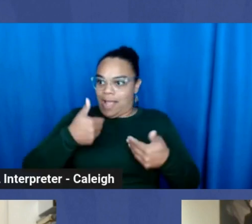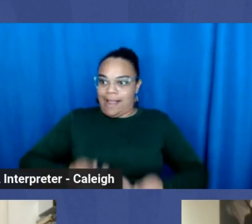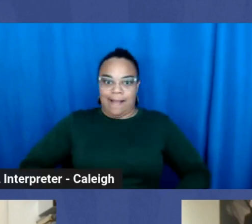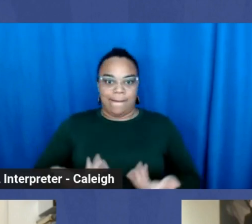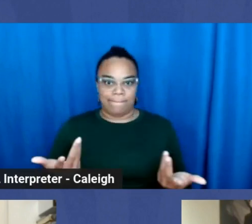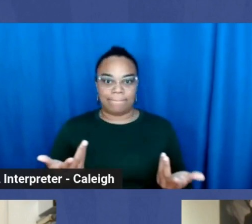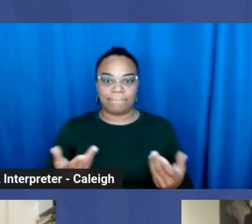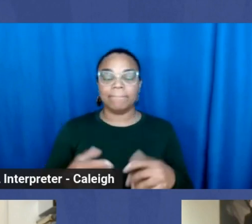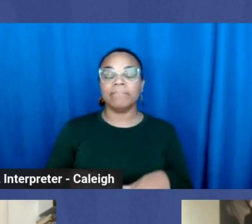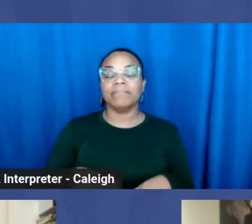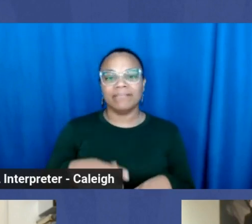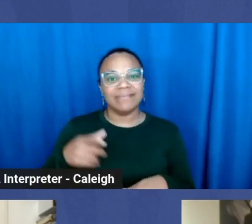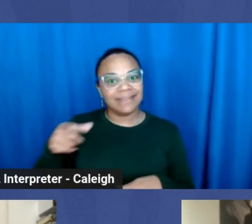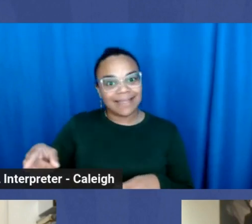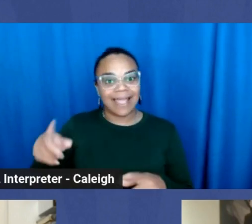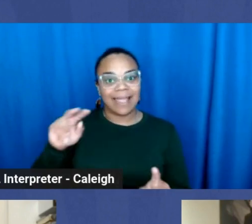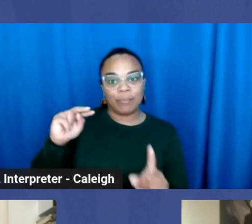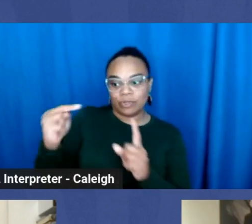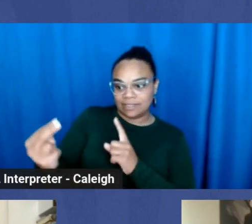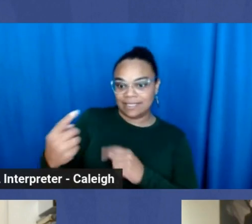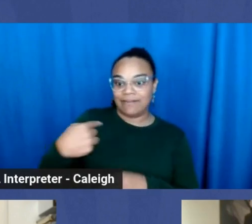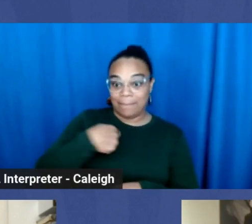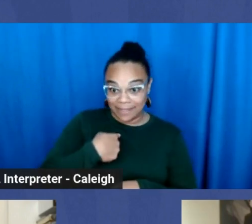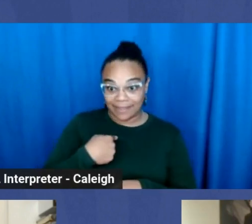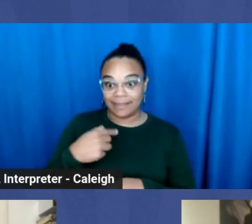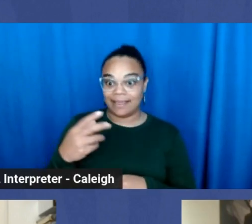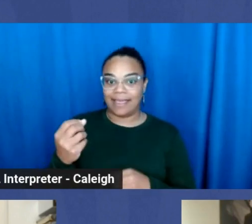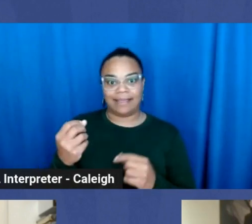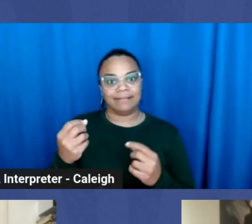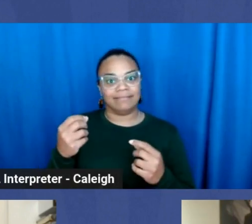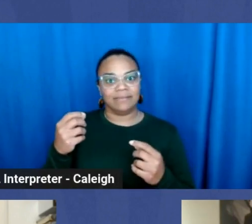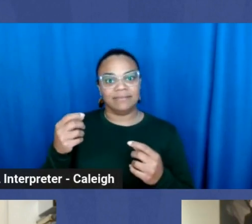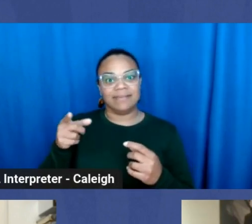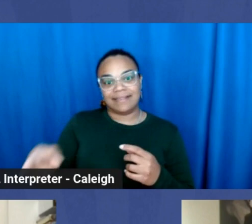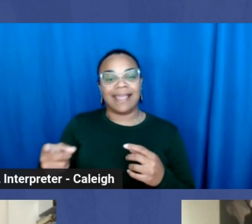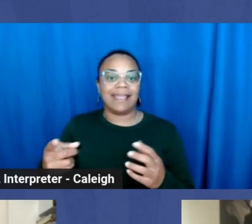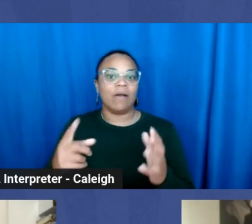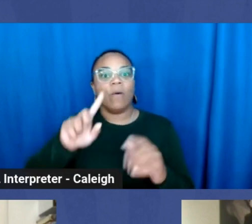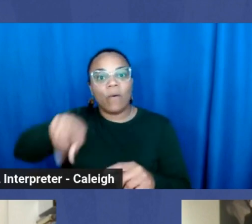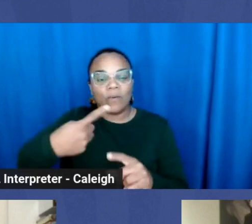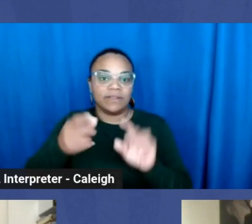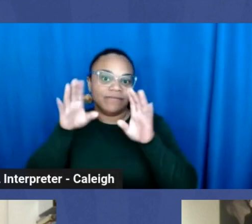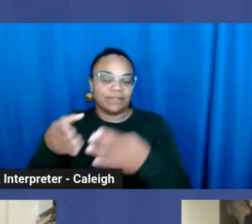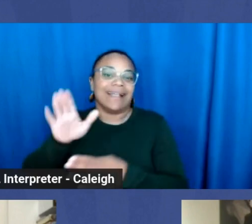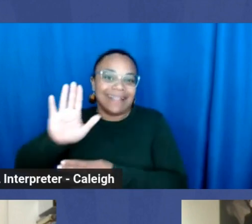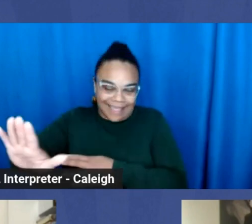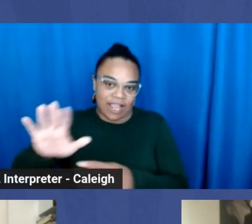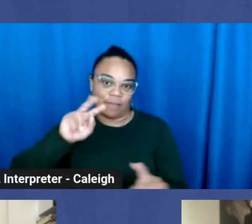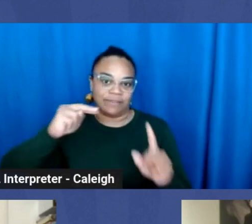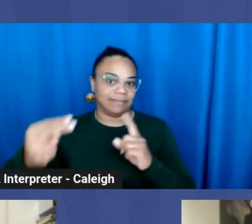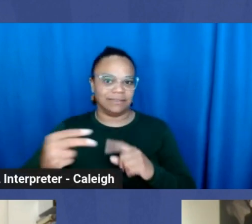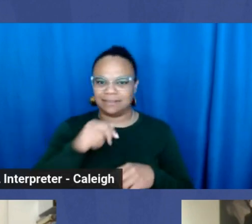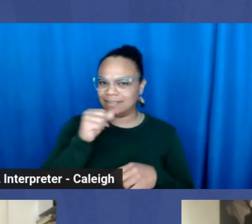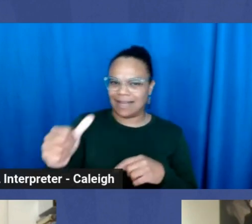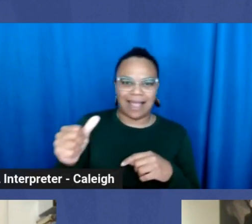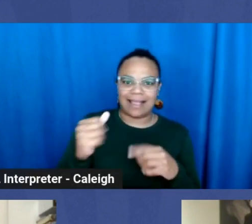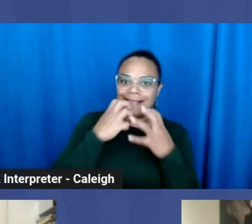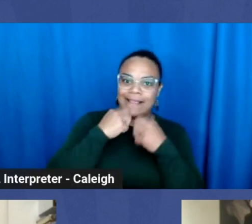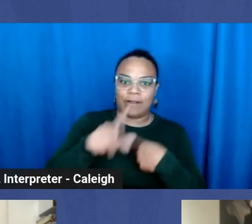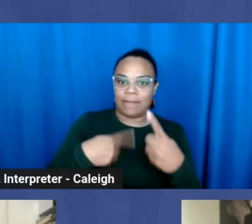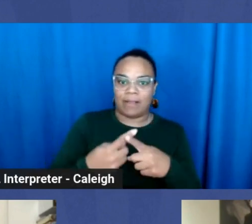is the idea that they are perceiving me and telling me what they saw. without actually understanding anything to get